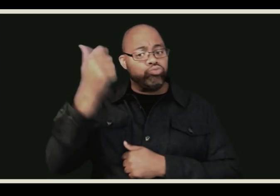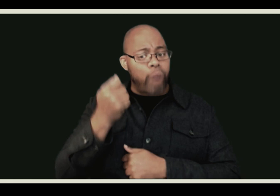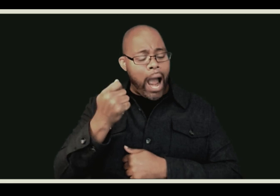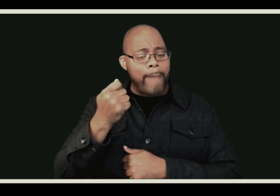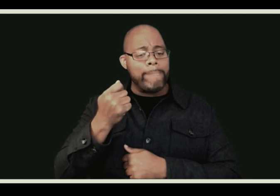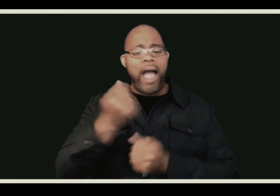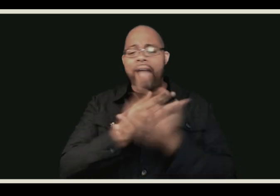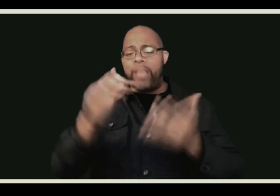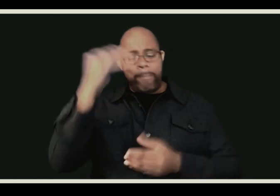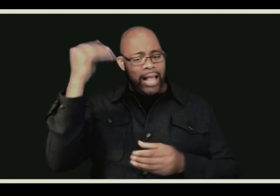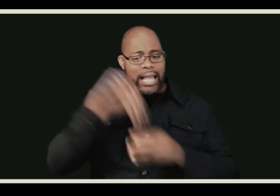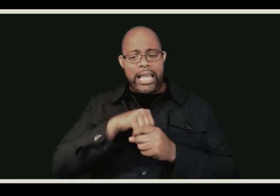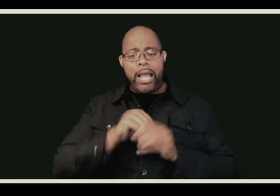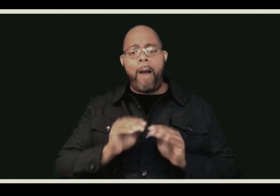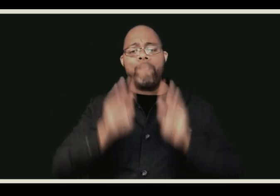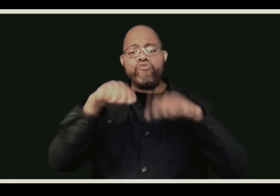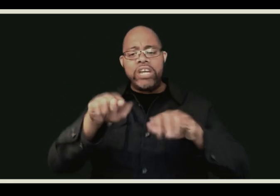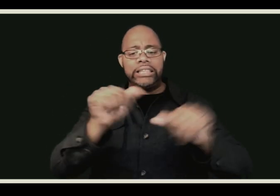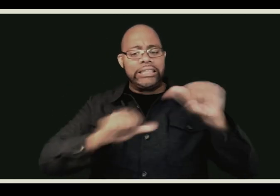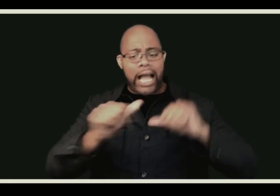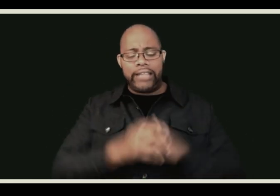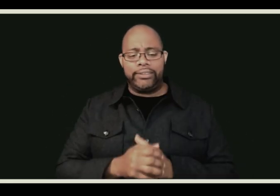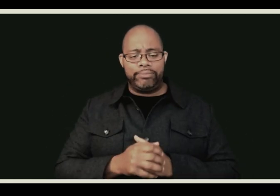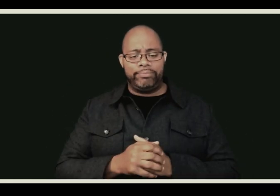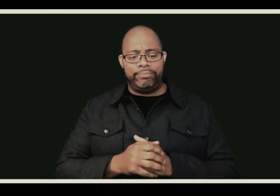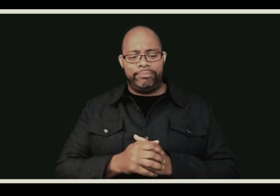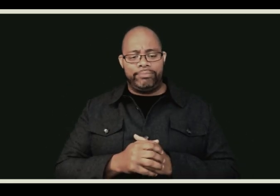subscribe. Everything black in marine science.